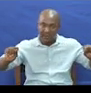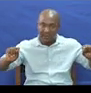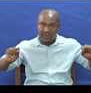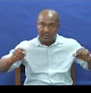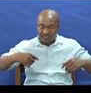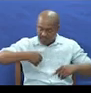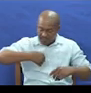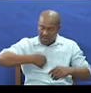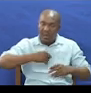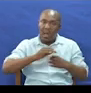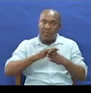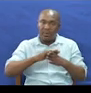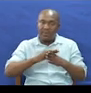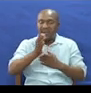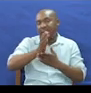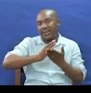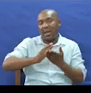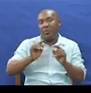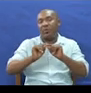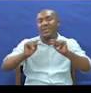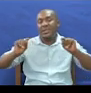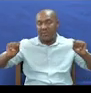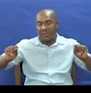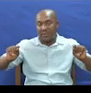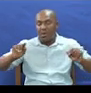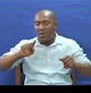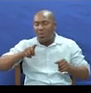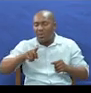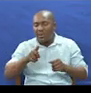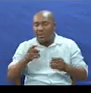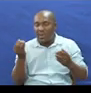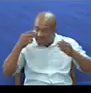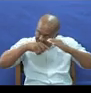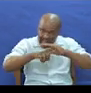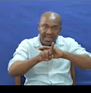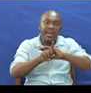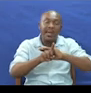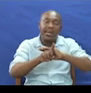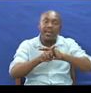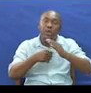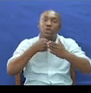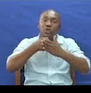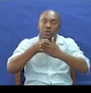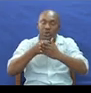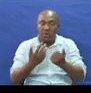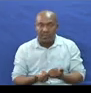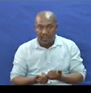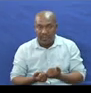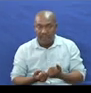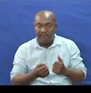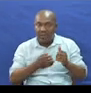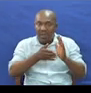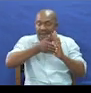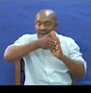I will use some of the sentences which are in the story. The first